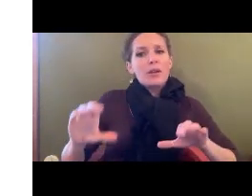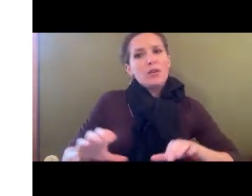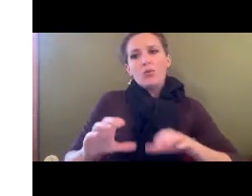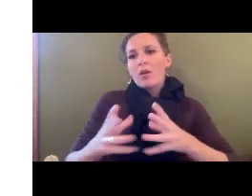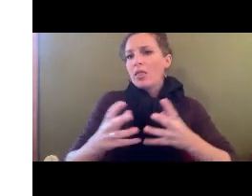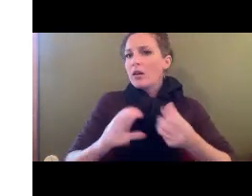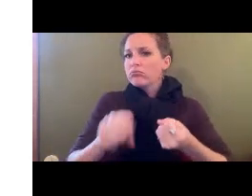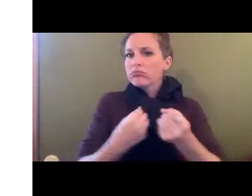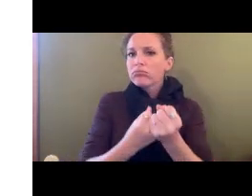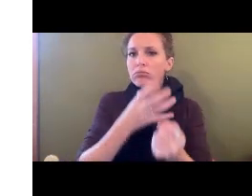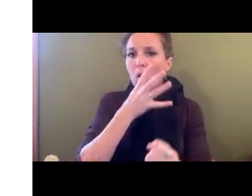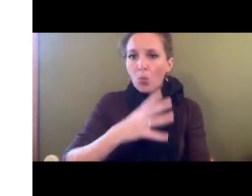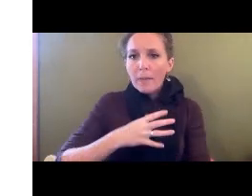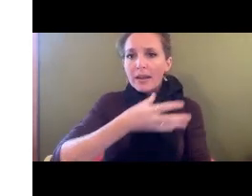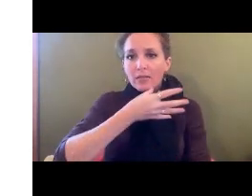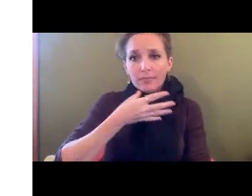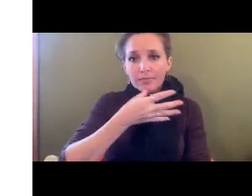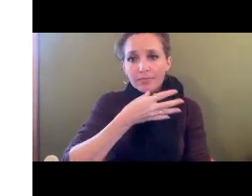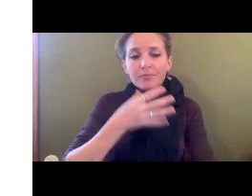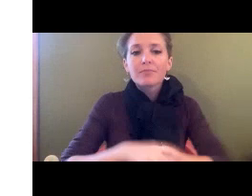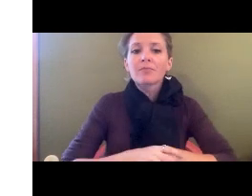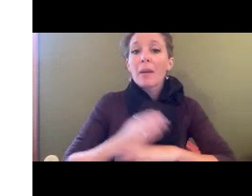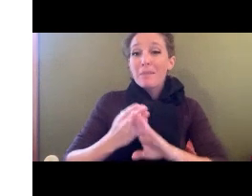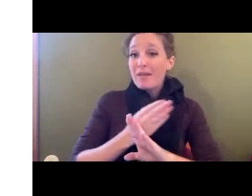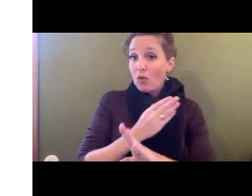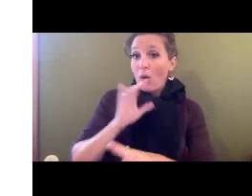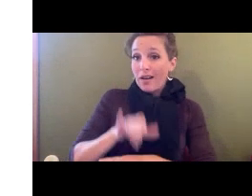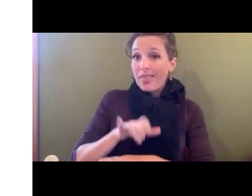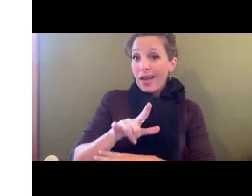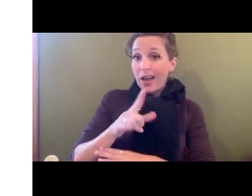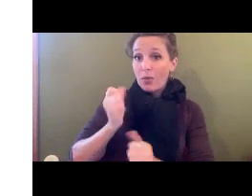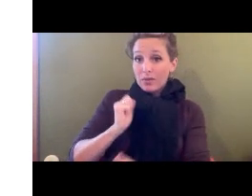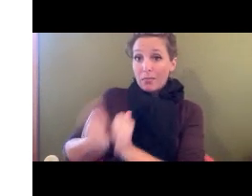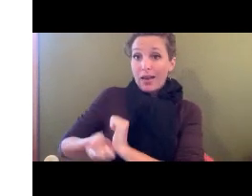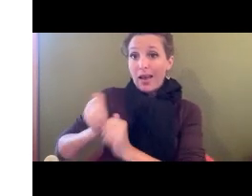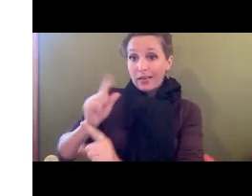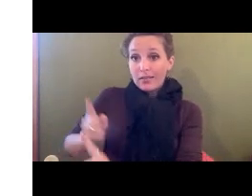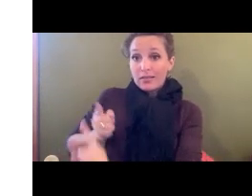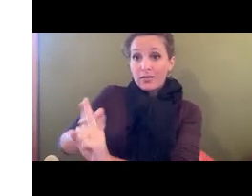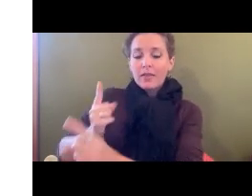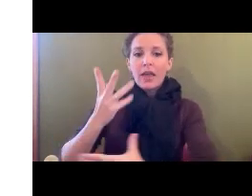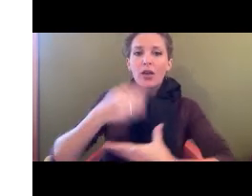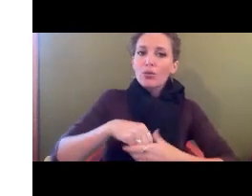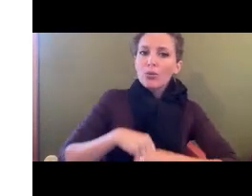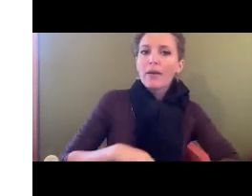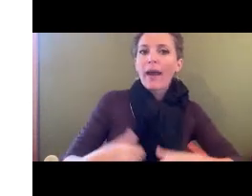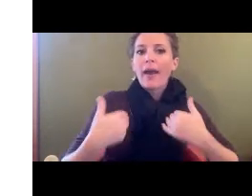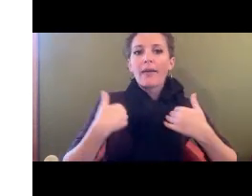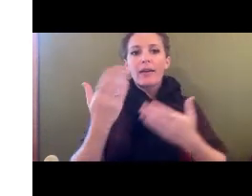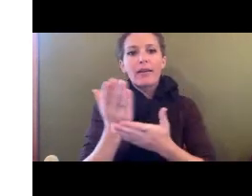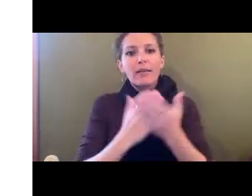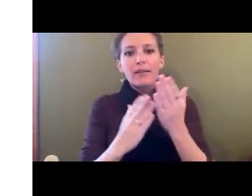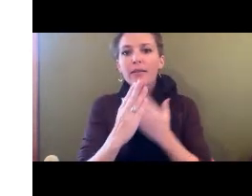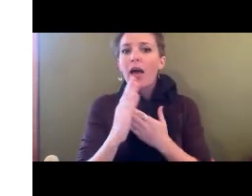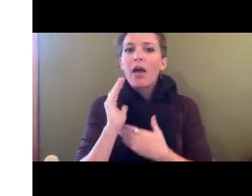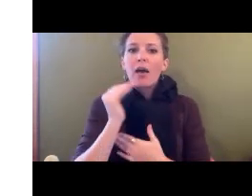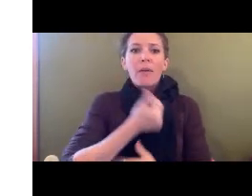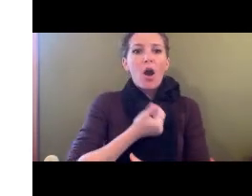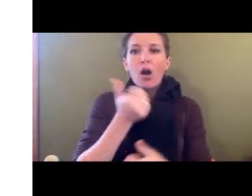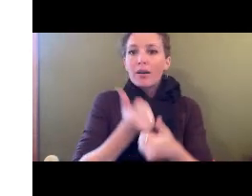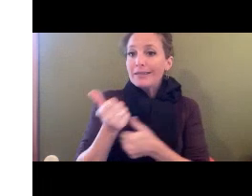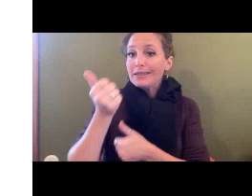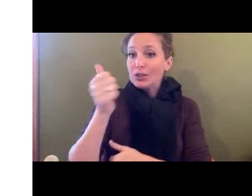promote awareness even before the resolution was passed. Some of these things include having some of our undersecretaries or senior